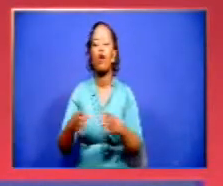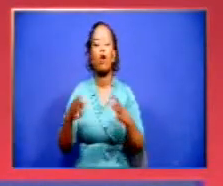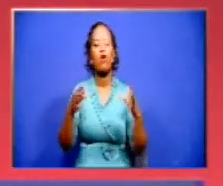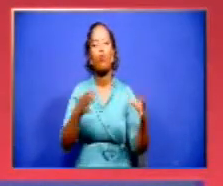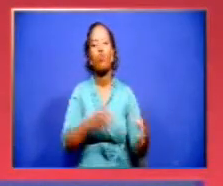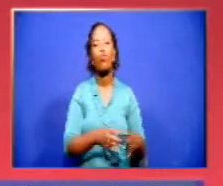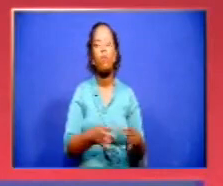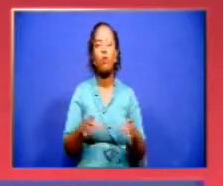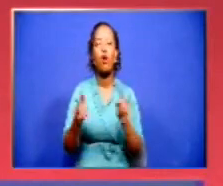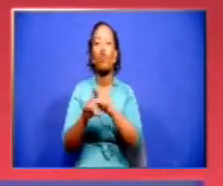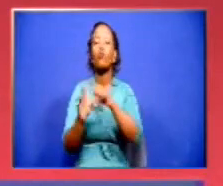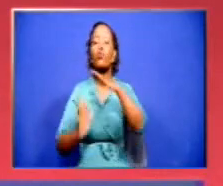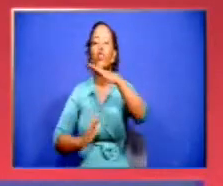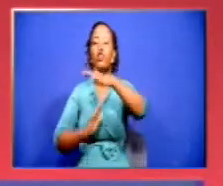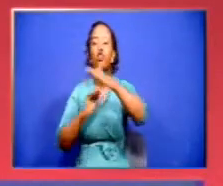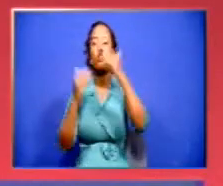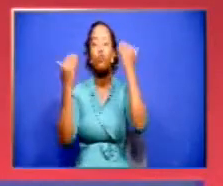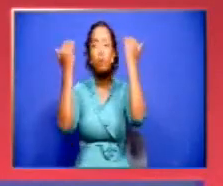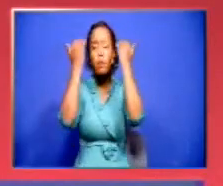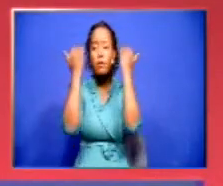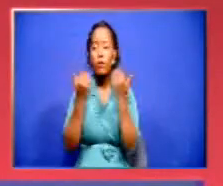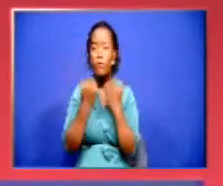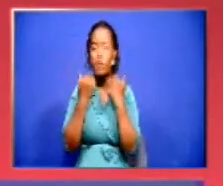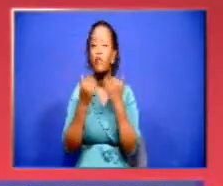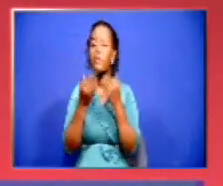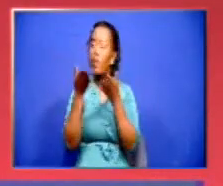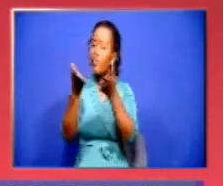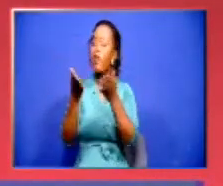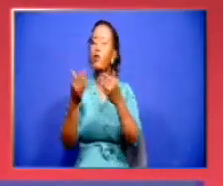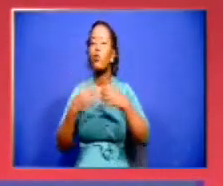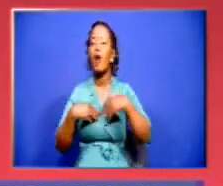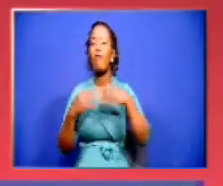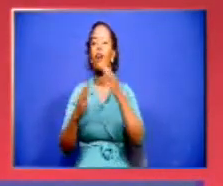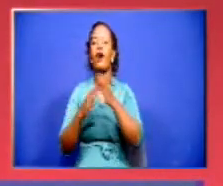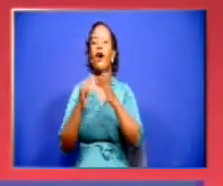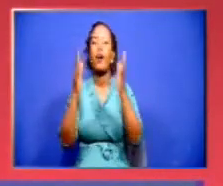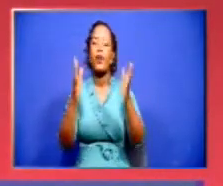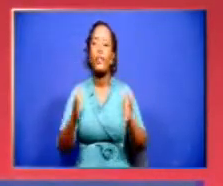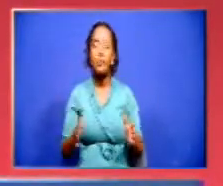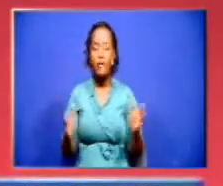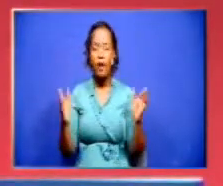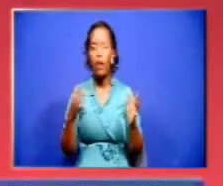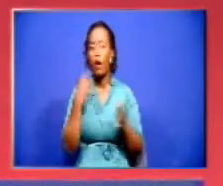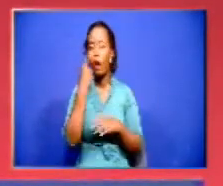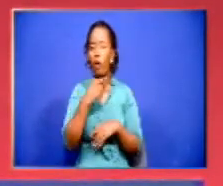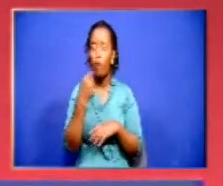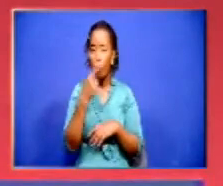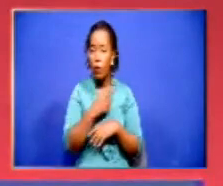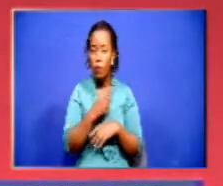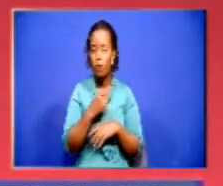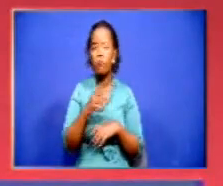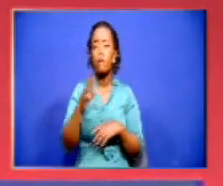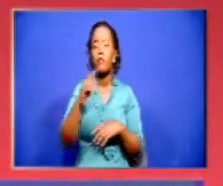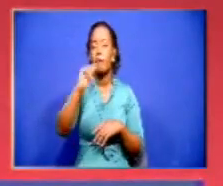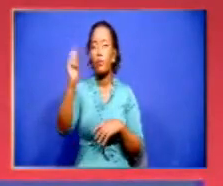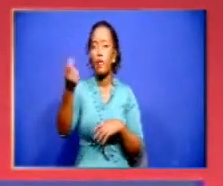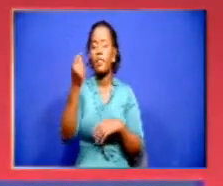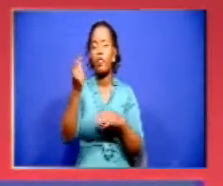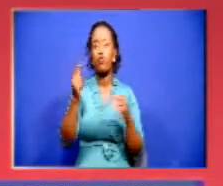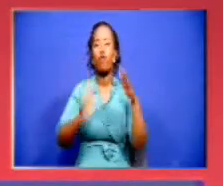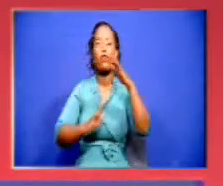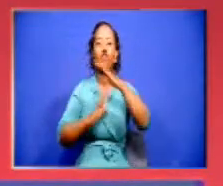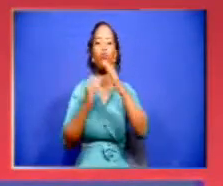even in the Supreme Court where you go, there'll be the leader. I mean, your leader will be the president of the Supreme